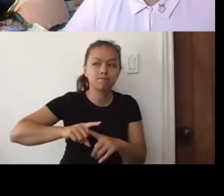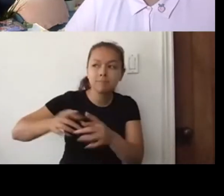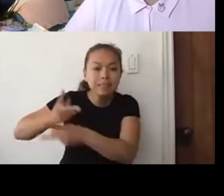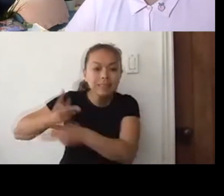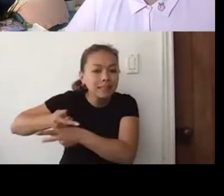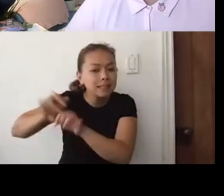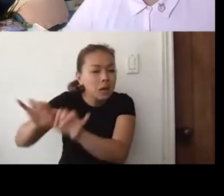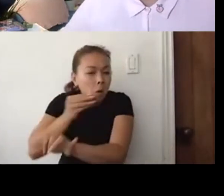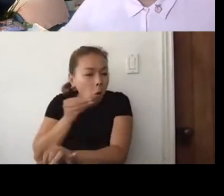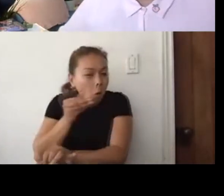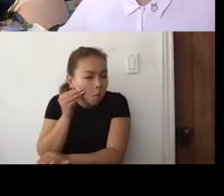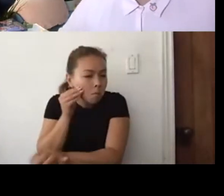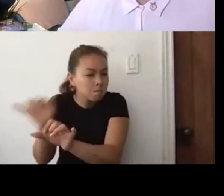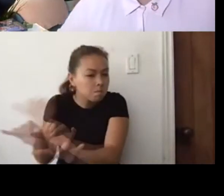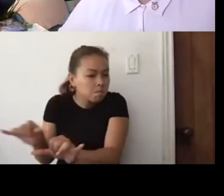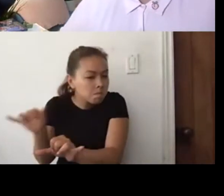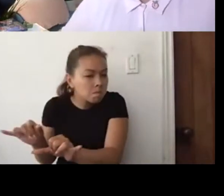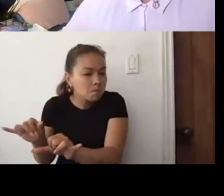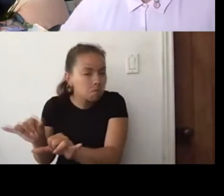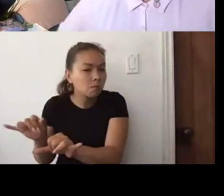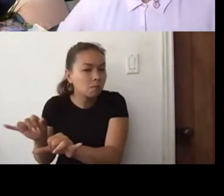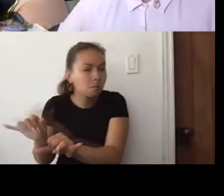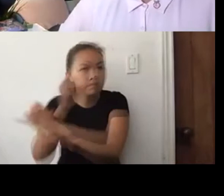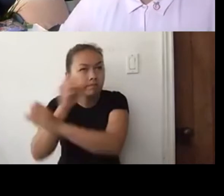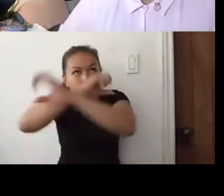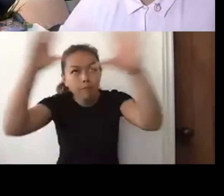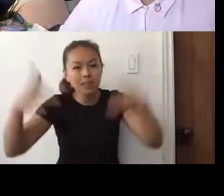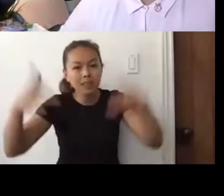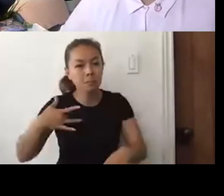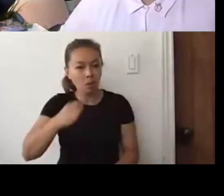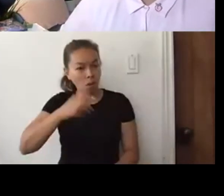not seen as something